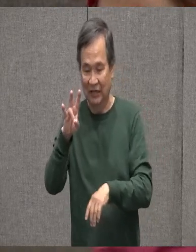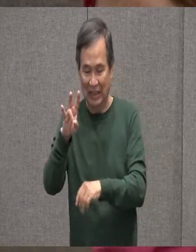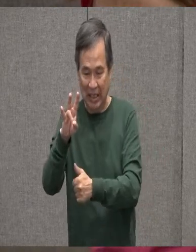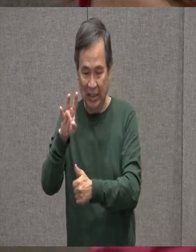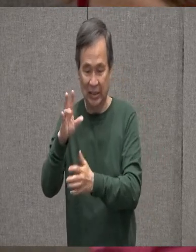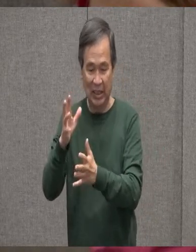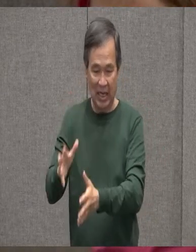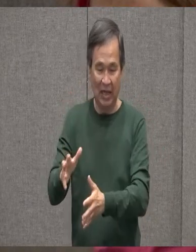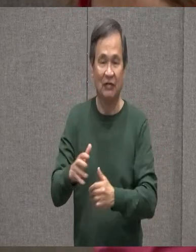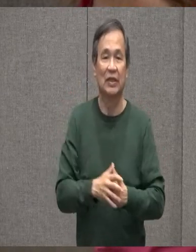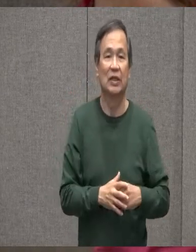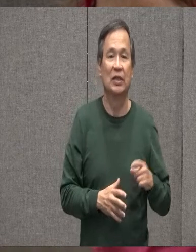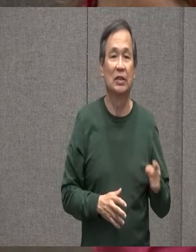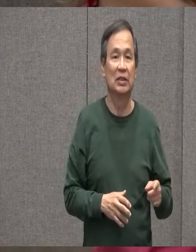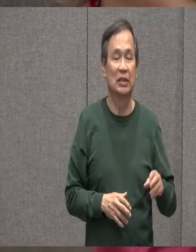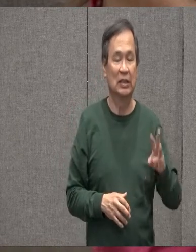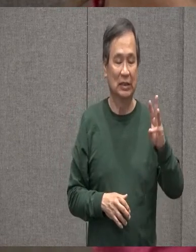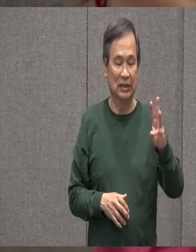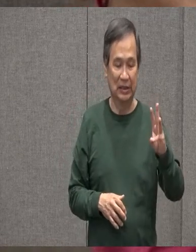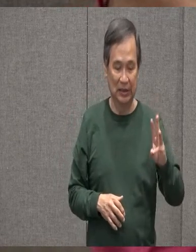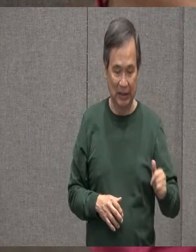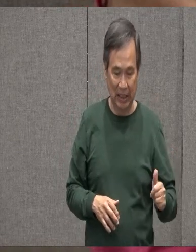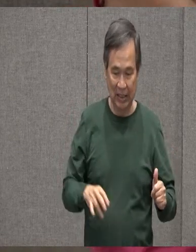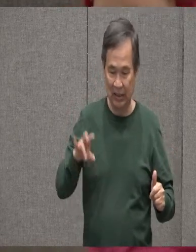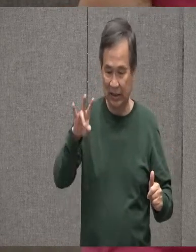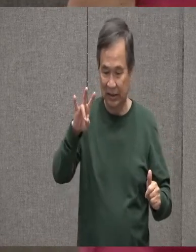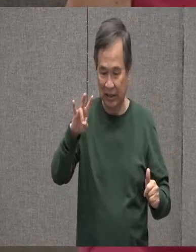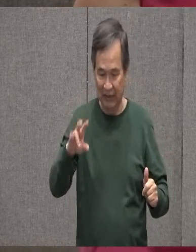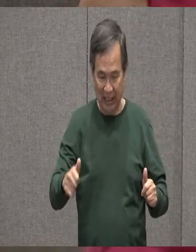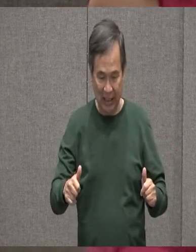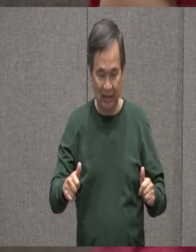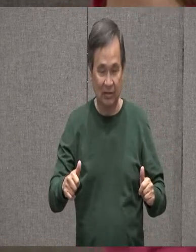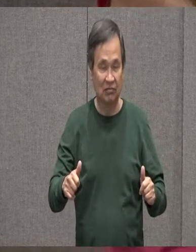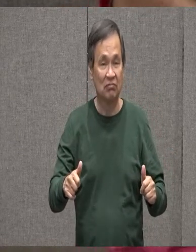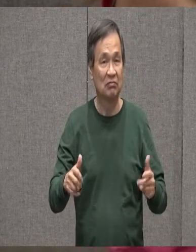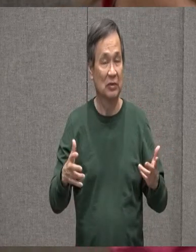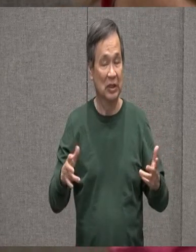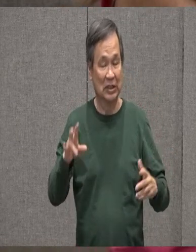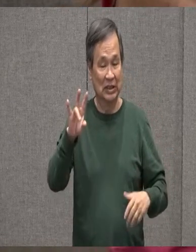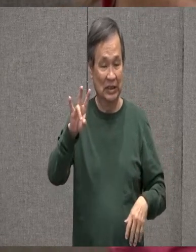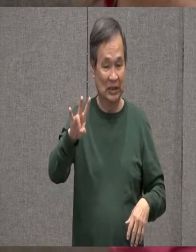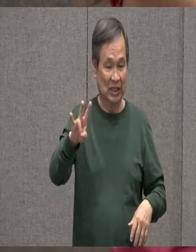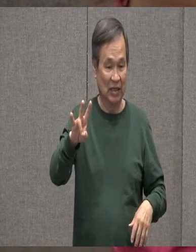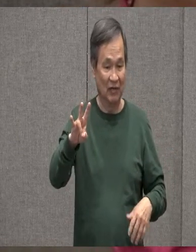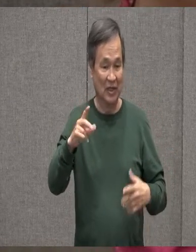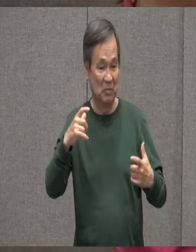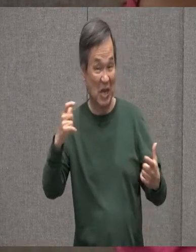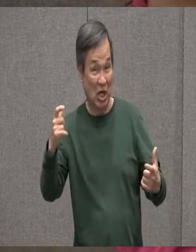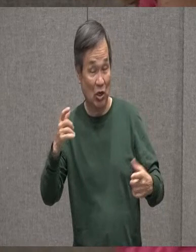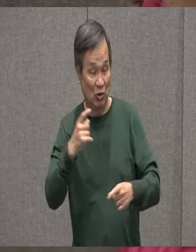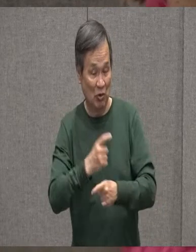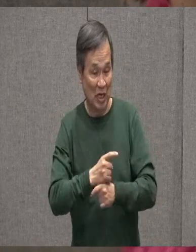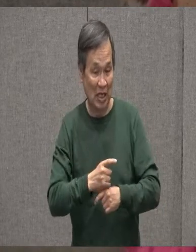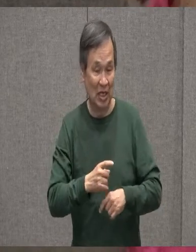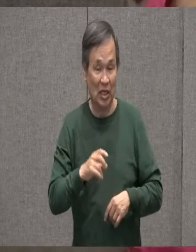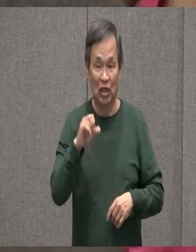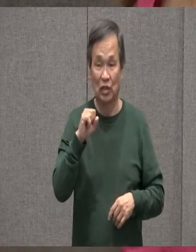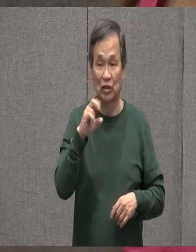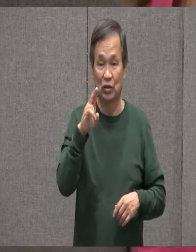day. Which cat sleeps longer? How much longer does it sleep each day? And show how you figured it